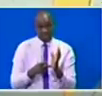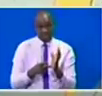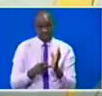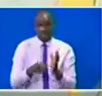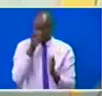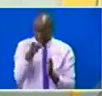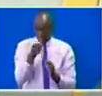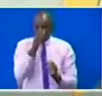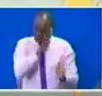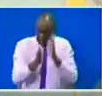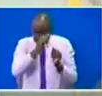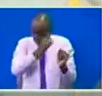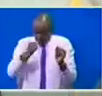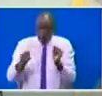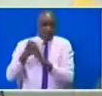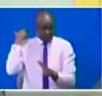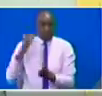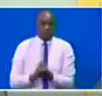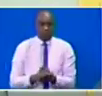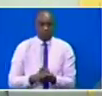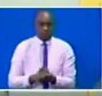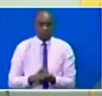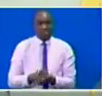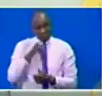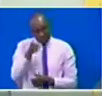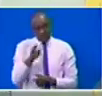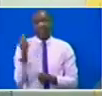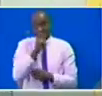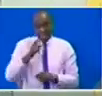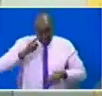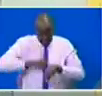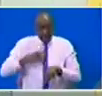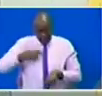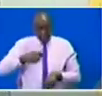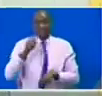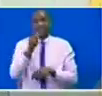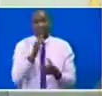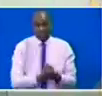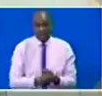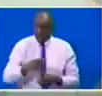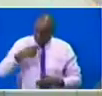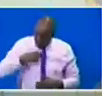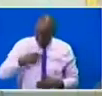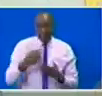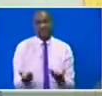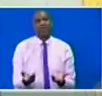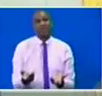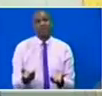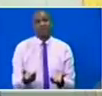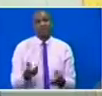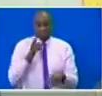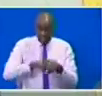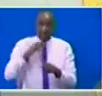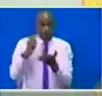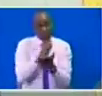it was designed in our time, it was tendered in our time. We awarded the tender by the time we were leaving